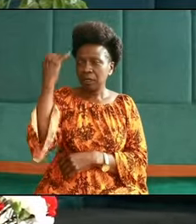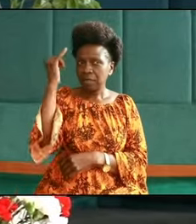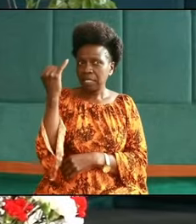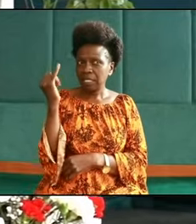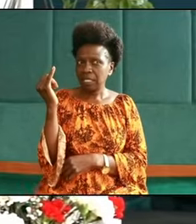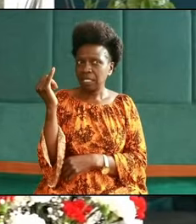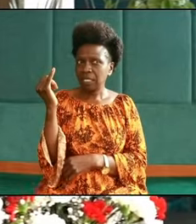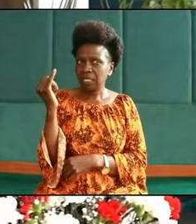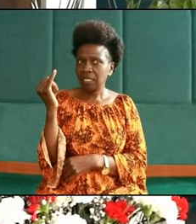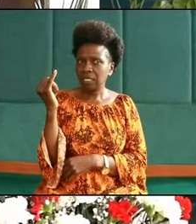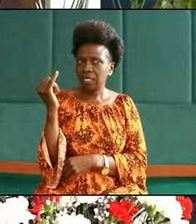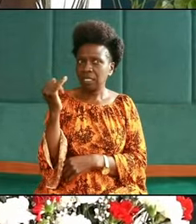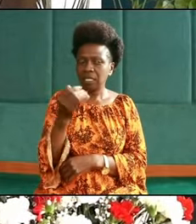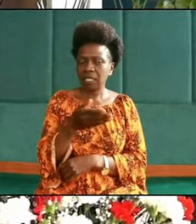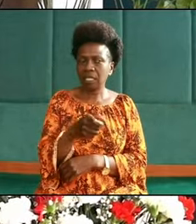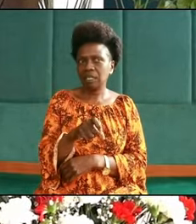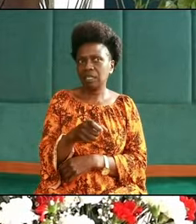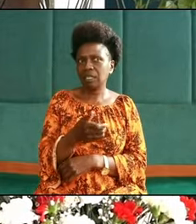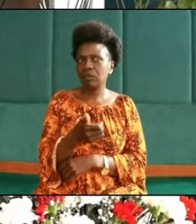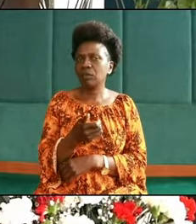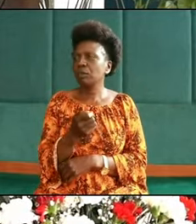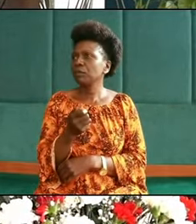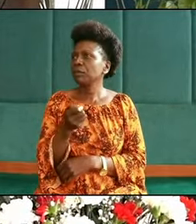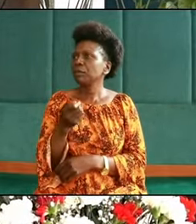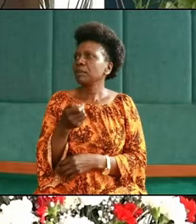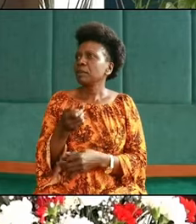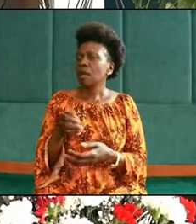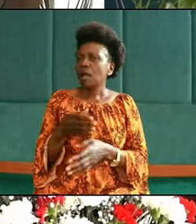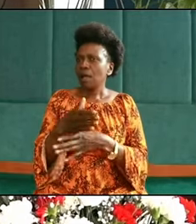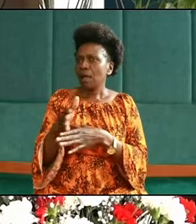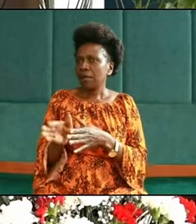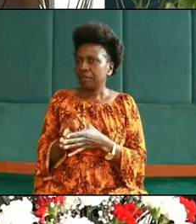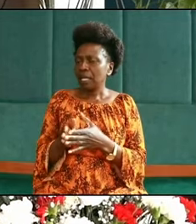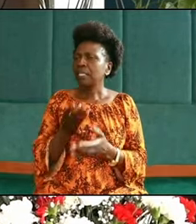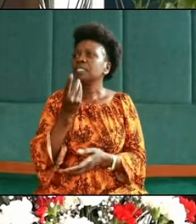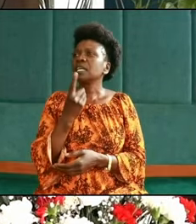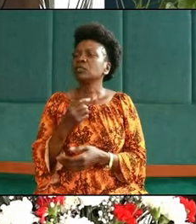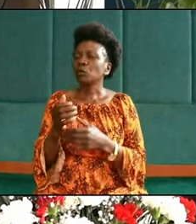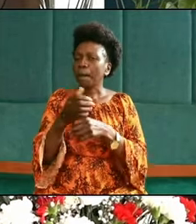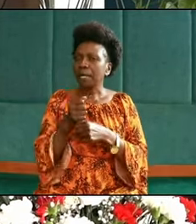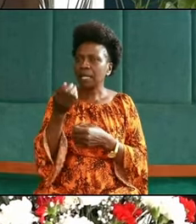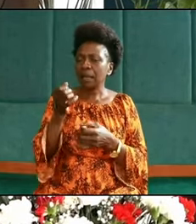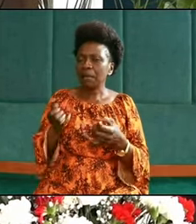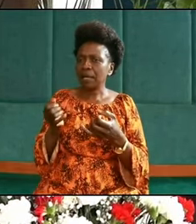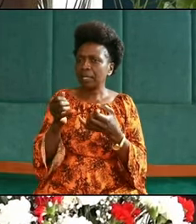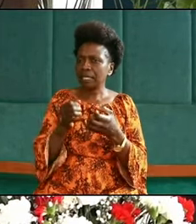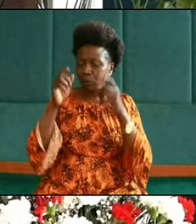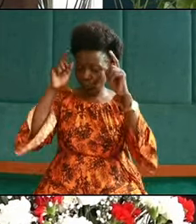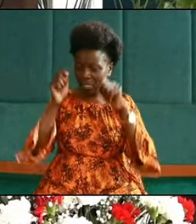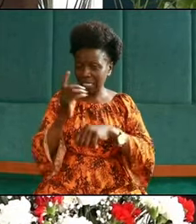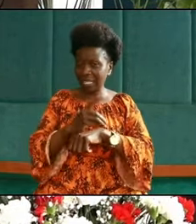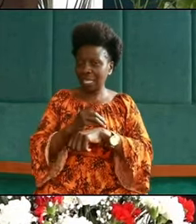they had after expecting to make their marriage, their wedding